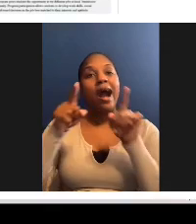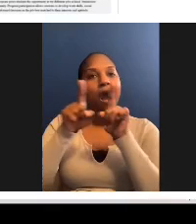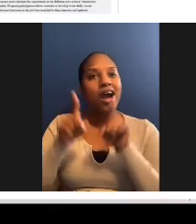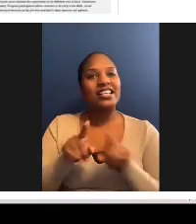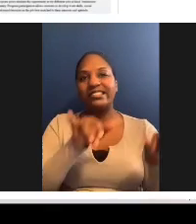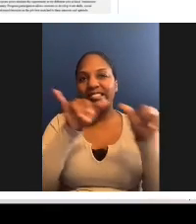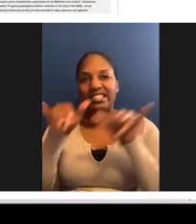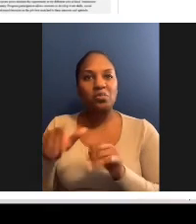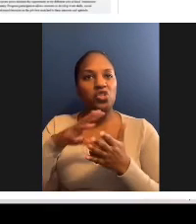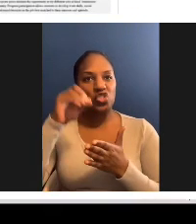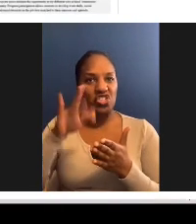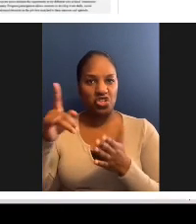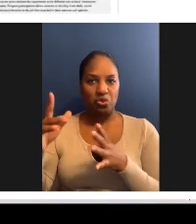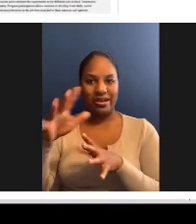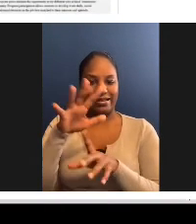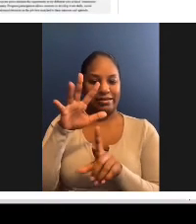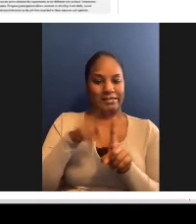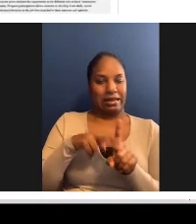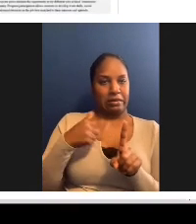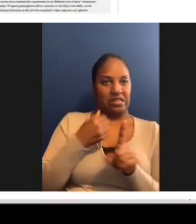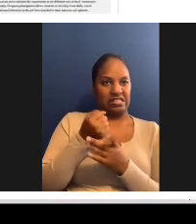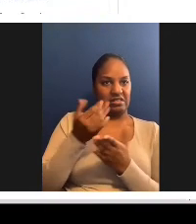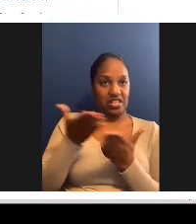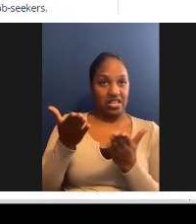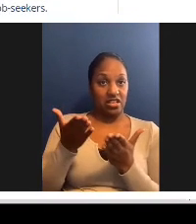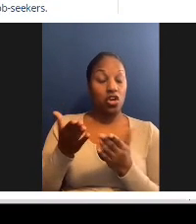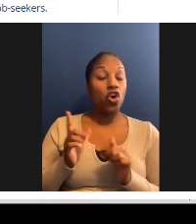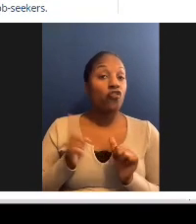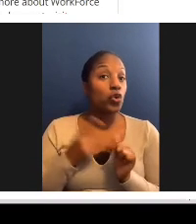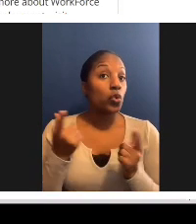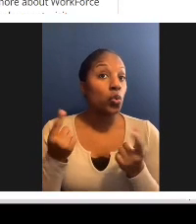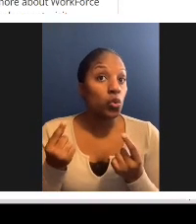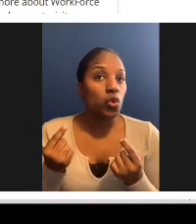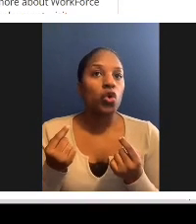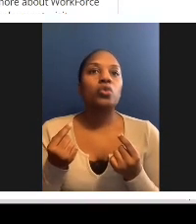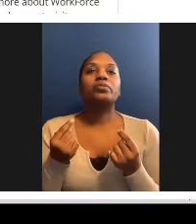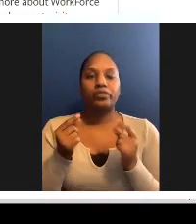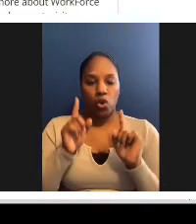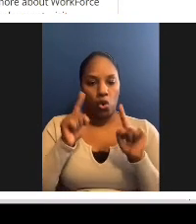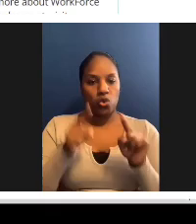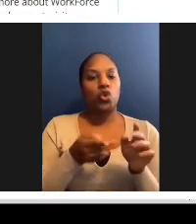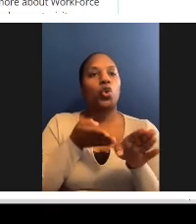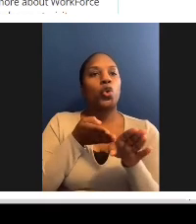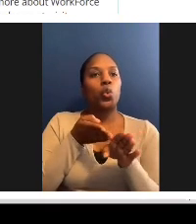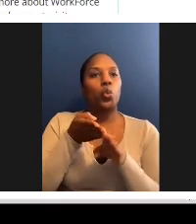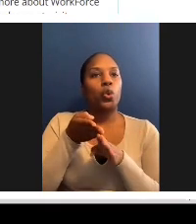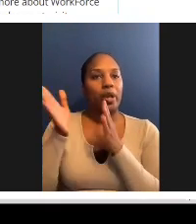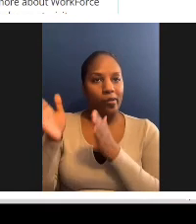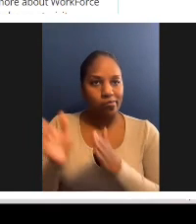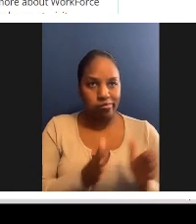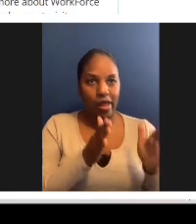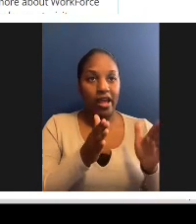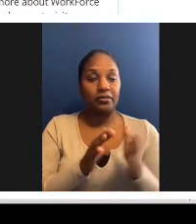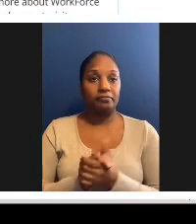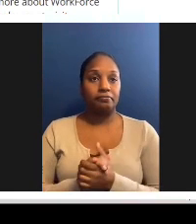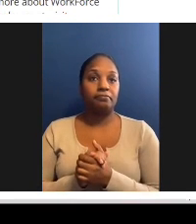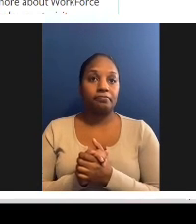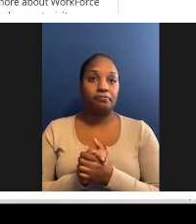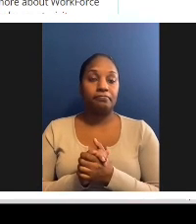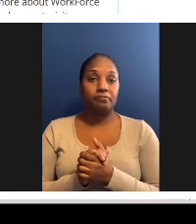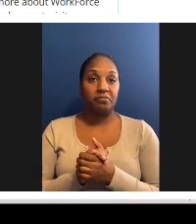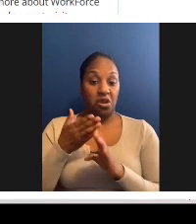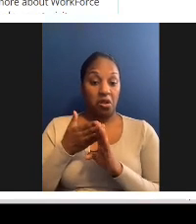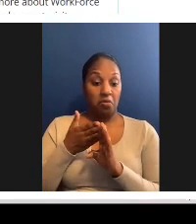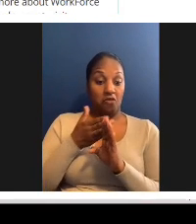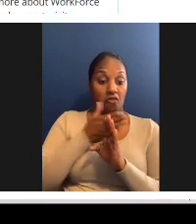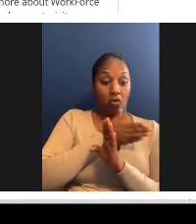some things. So the first thing we're going to go through is this career planning drop-down menu. Before beginning, I want you to